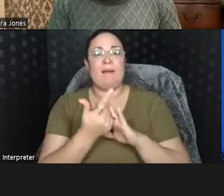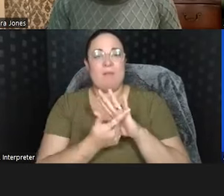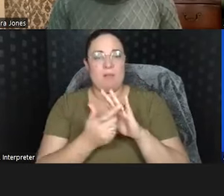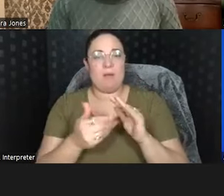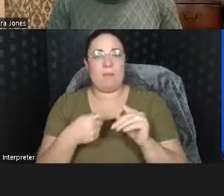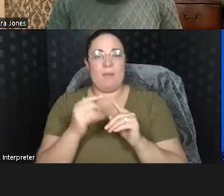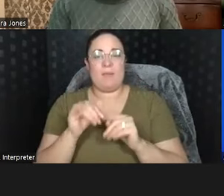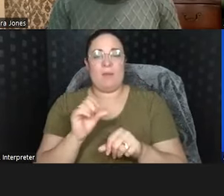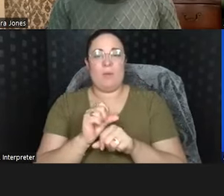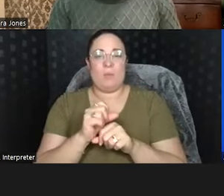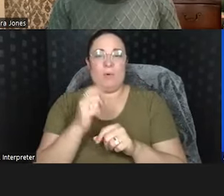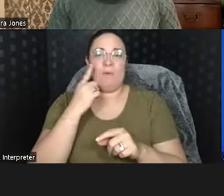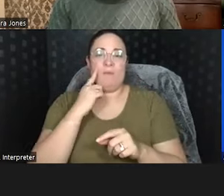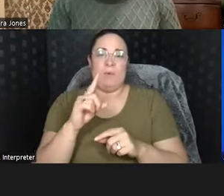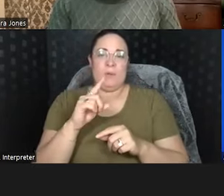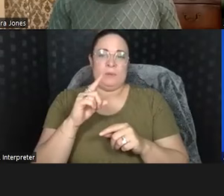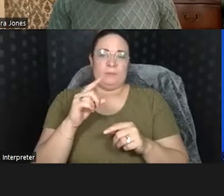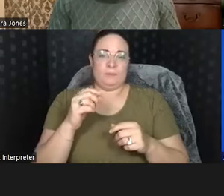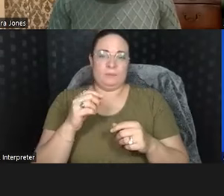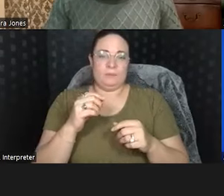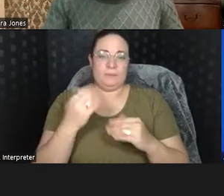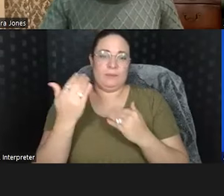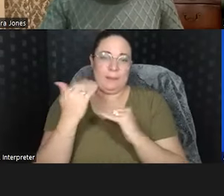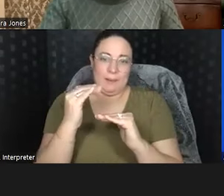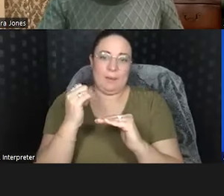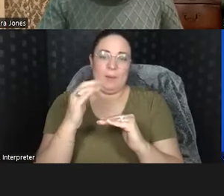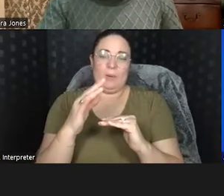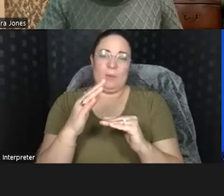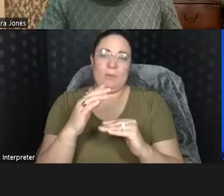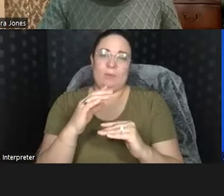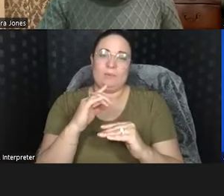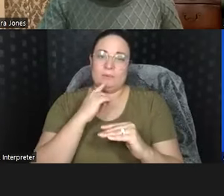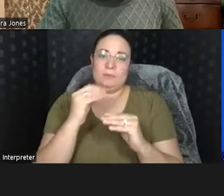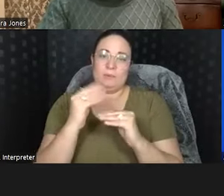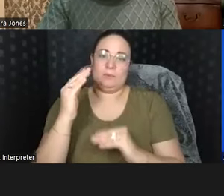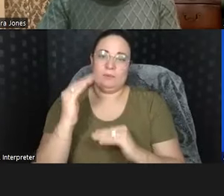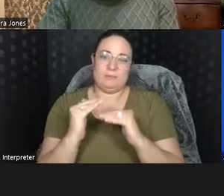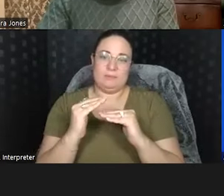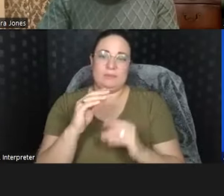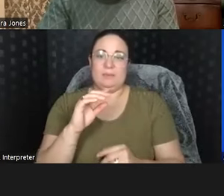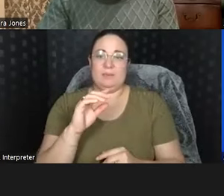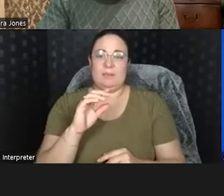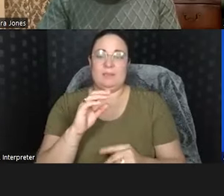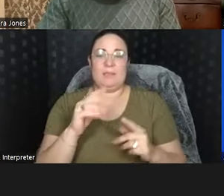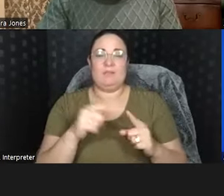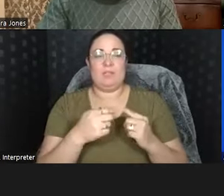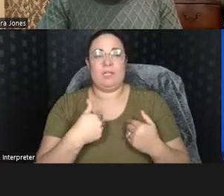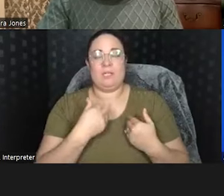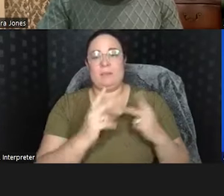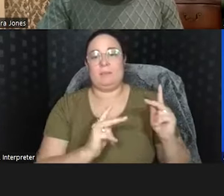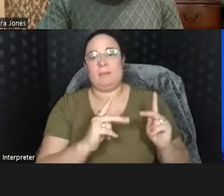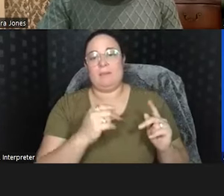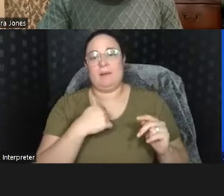you know, working to, you know, strongly limit or severely limit the access that TGNCMB young people, right, have